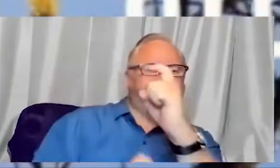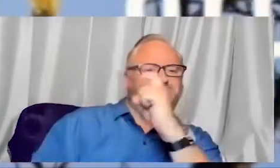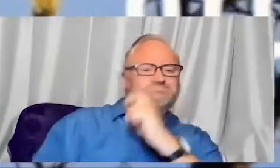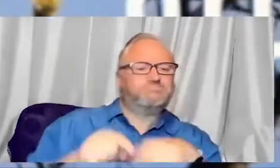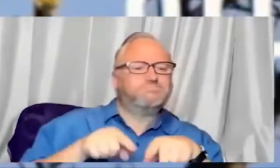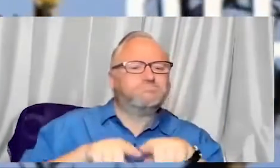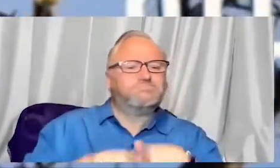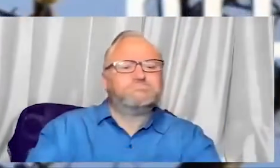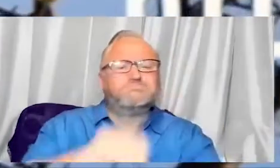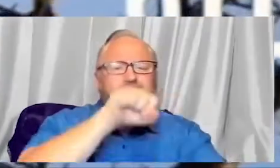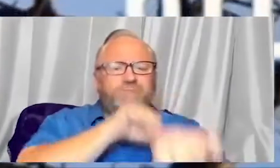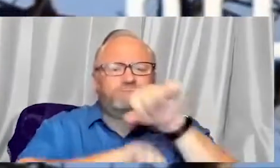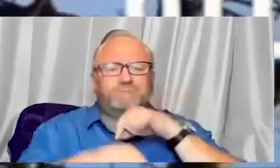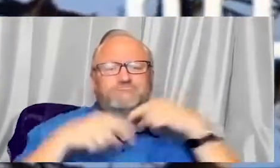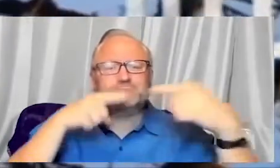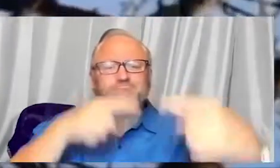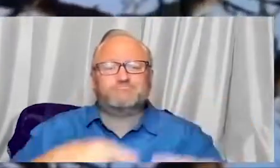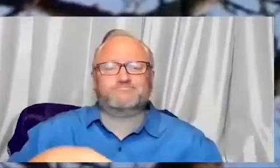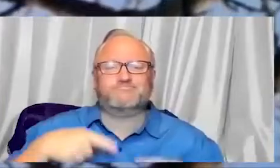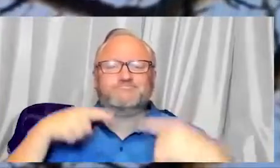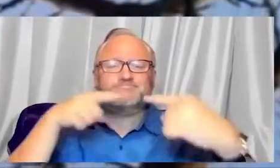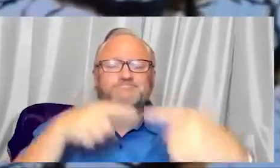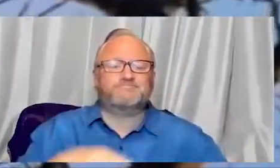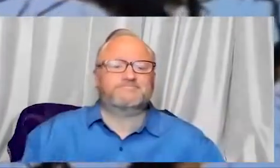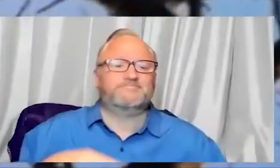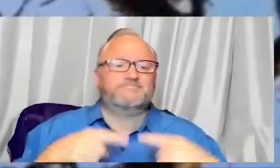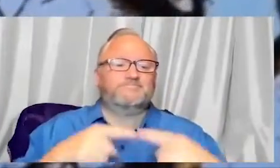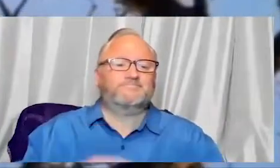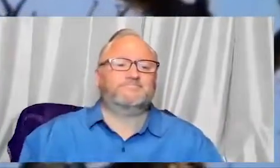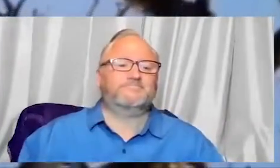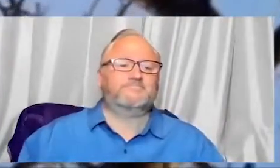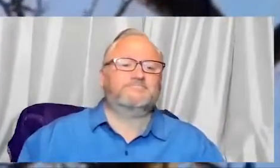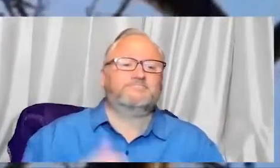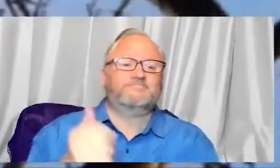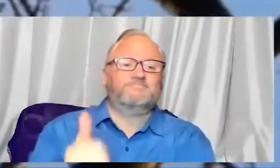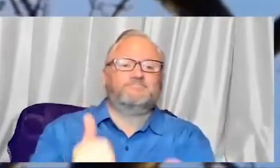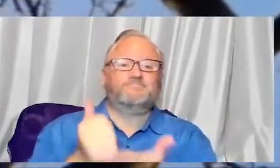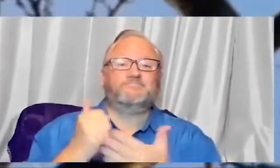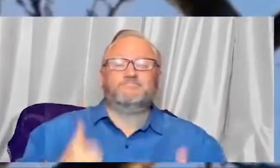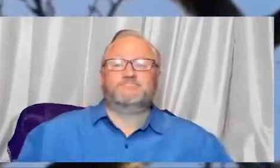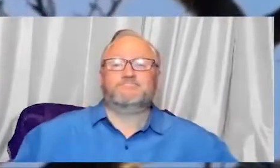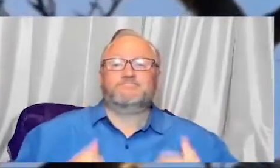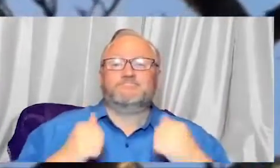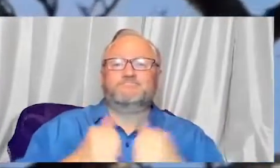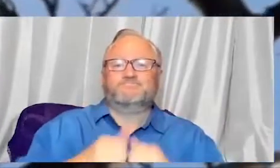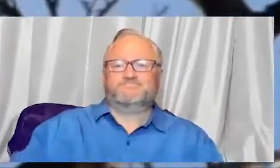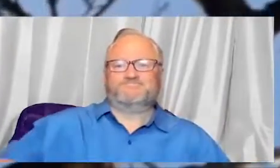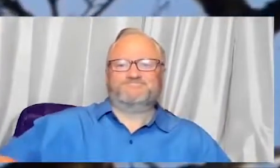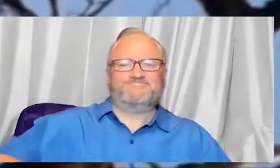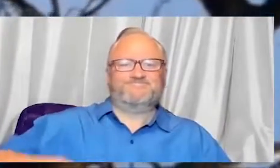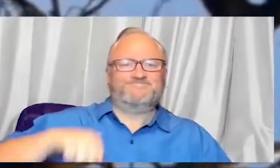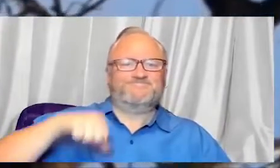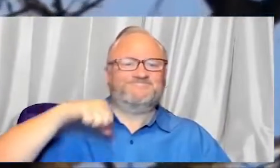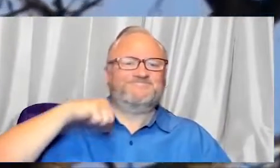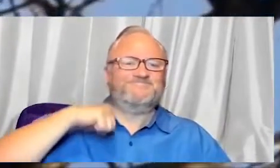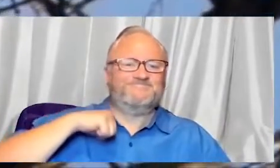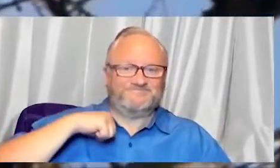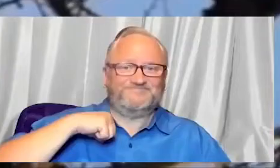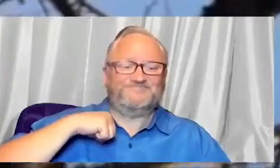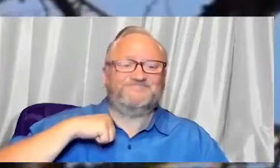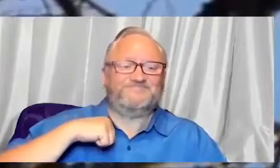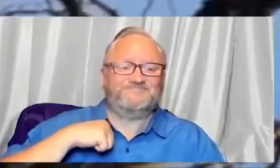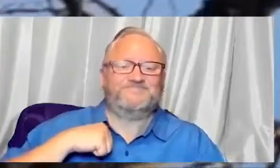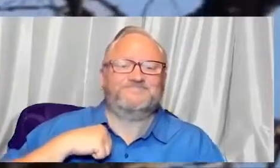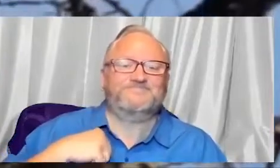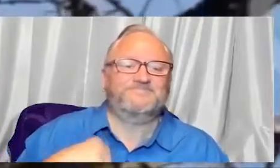through stress and strife. Help me live with